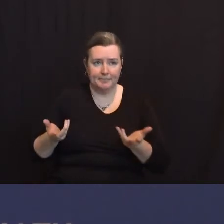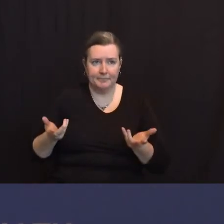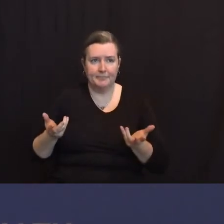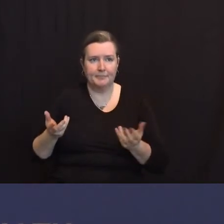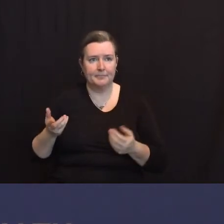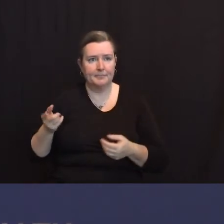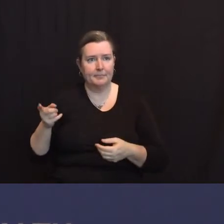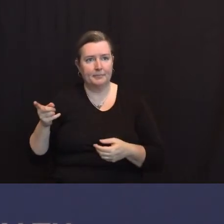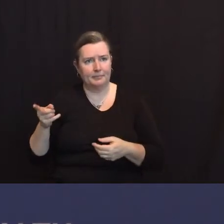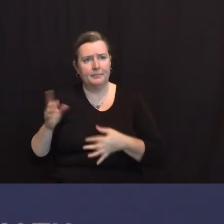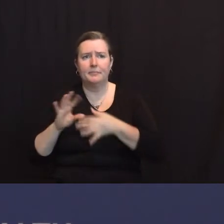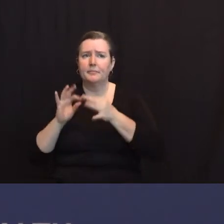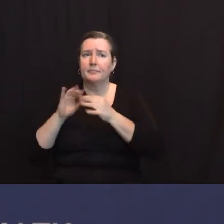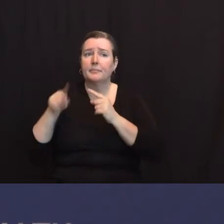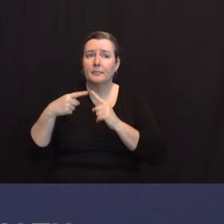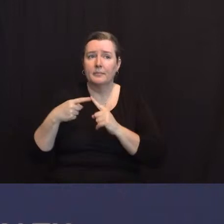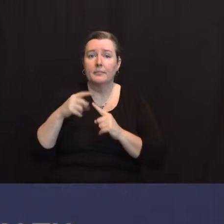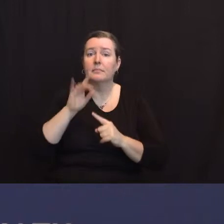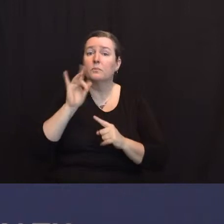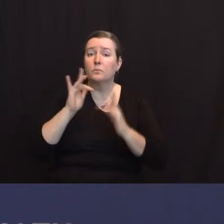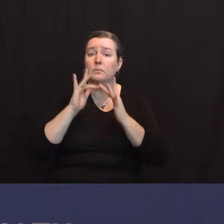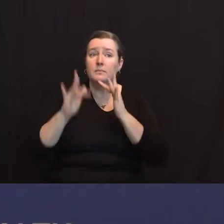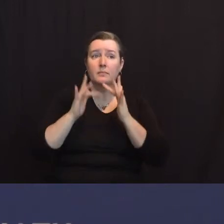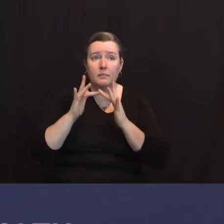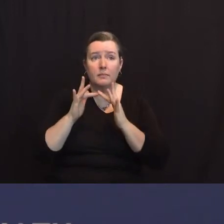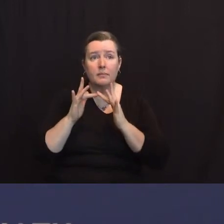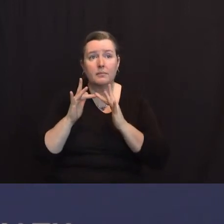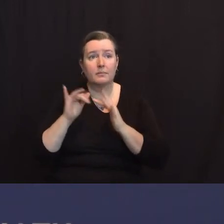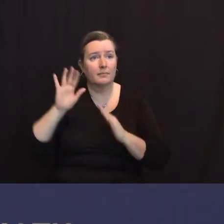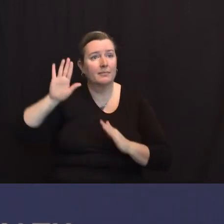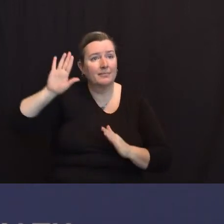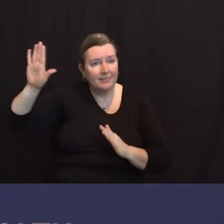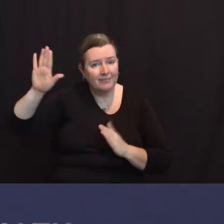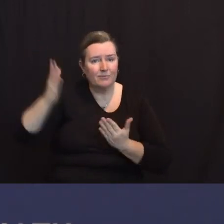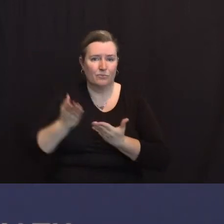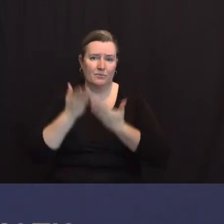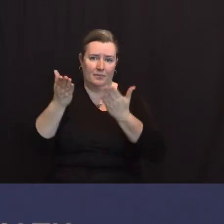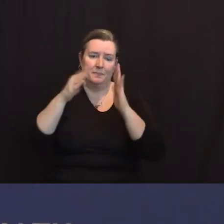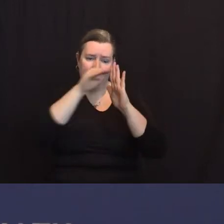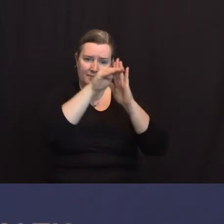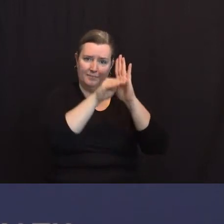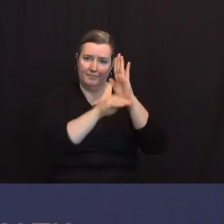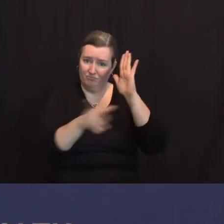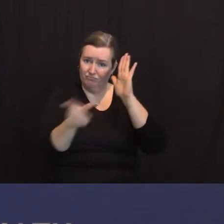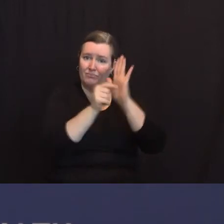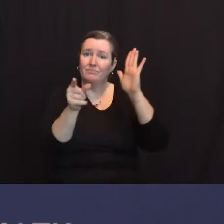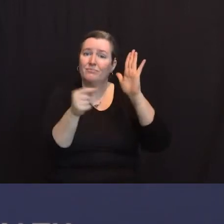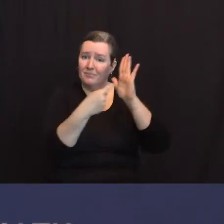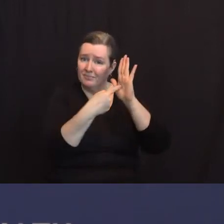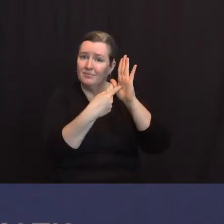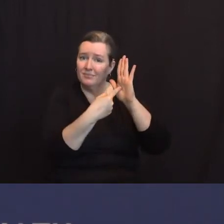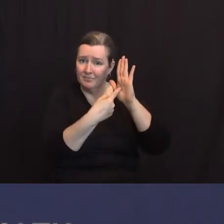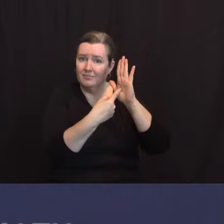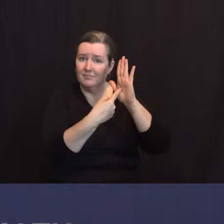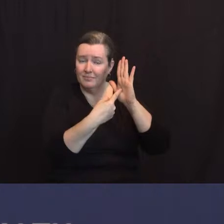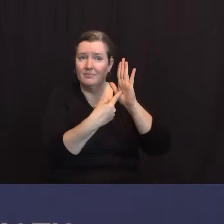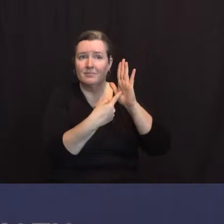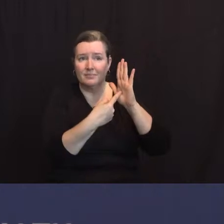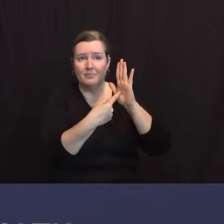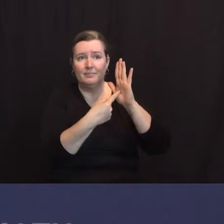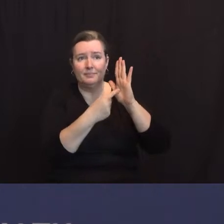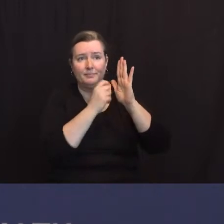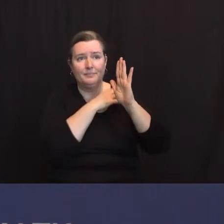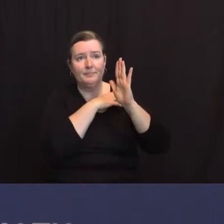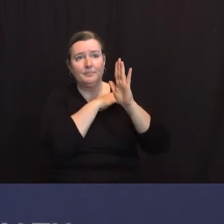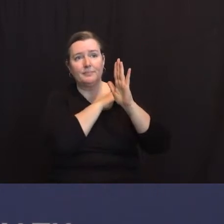their recommendations. That was in early May. Their report, I think, came back something like a month later. We started